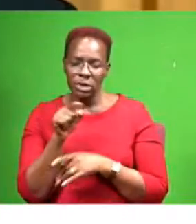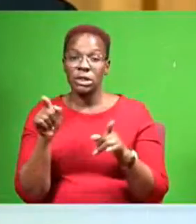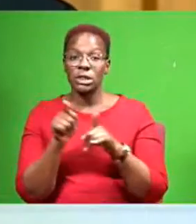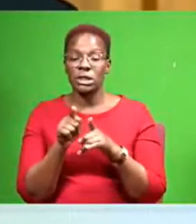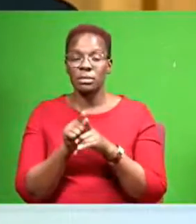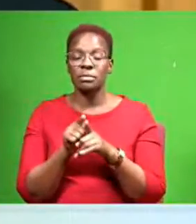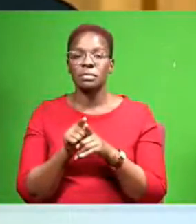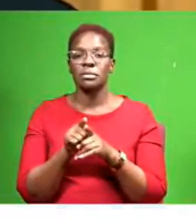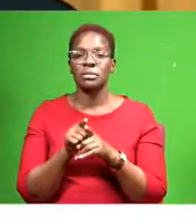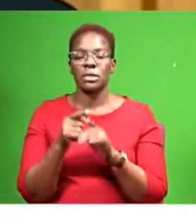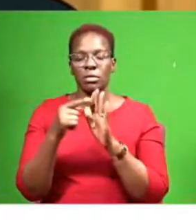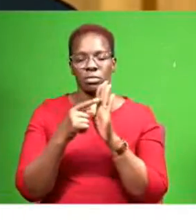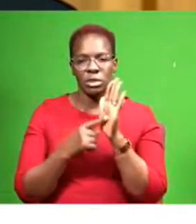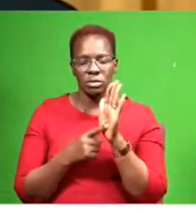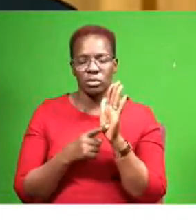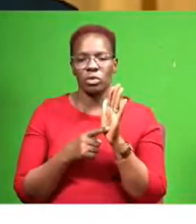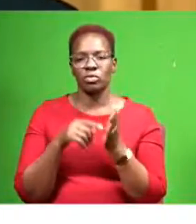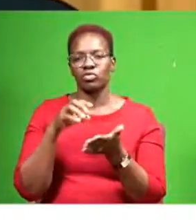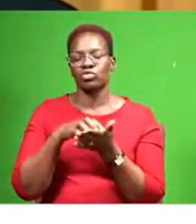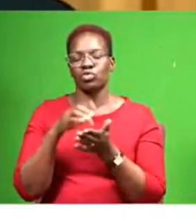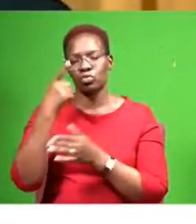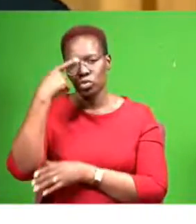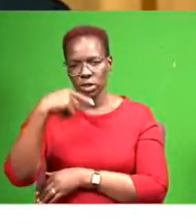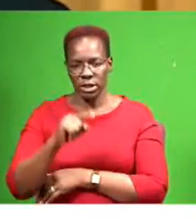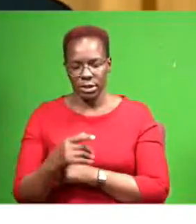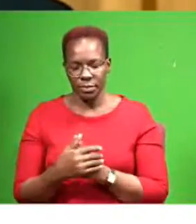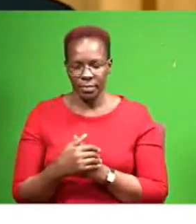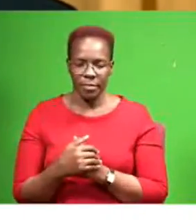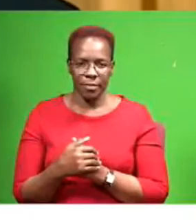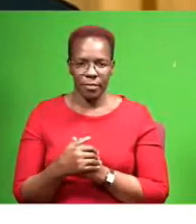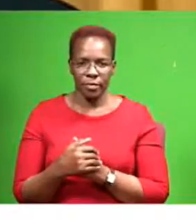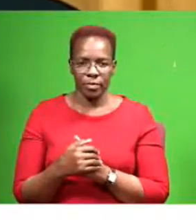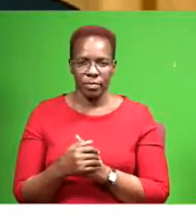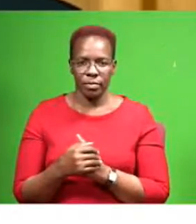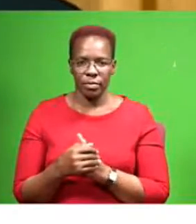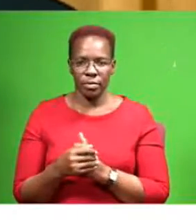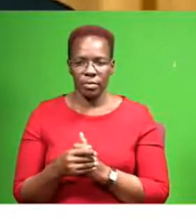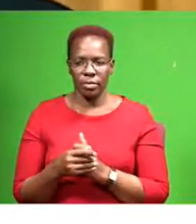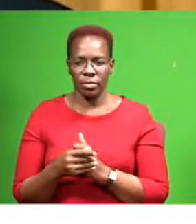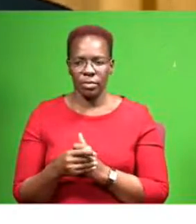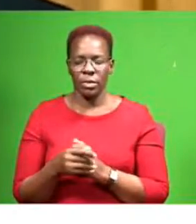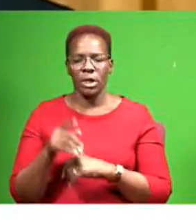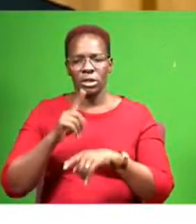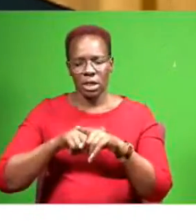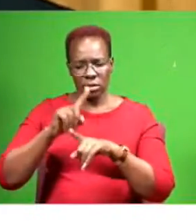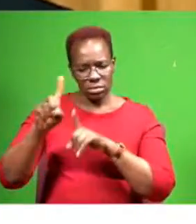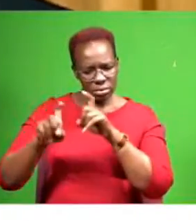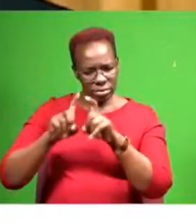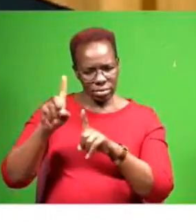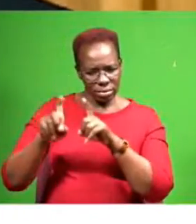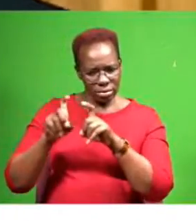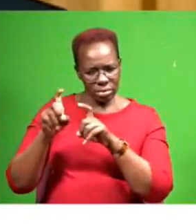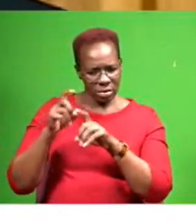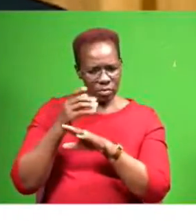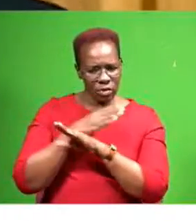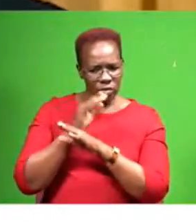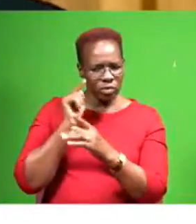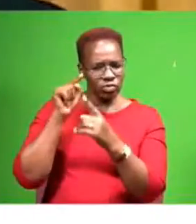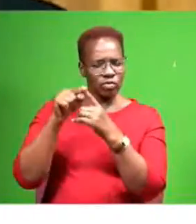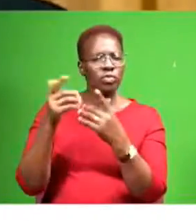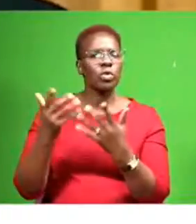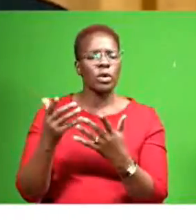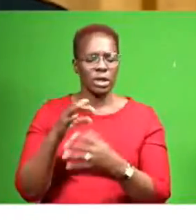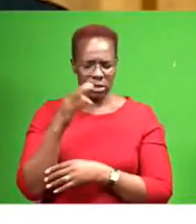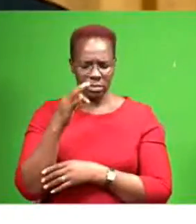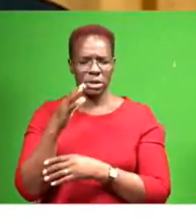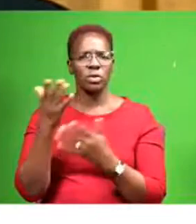directive principles of state policy. In interrogating the original purport and spirit of our Constitution, my